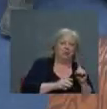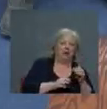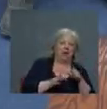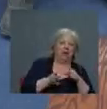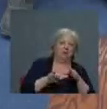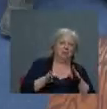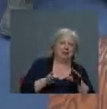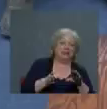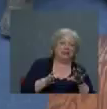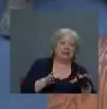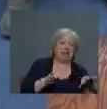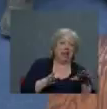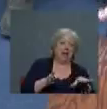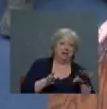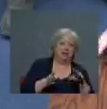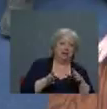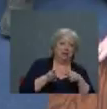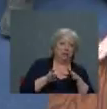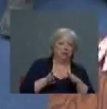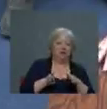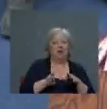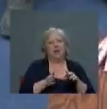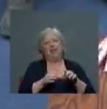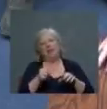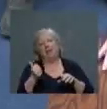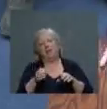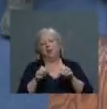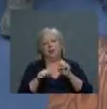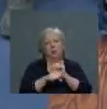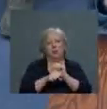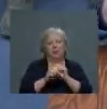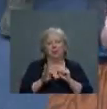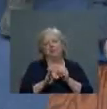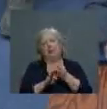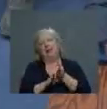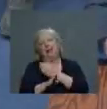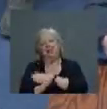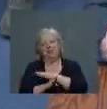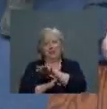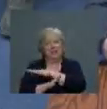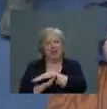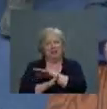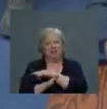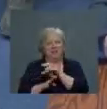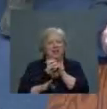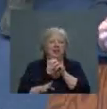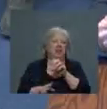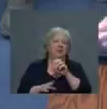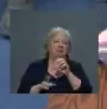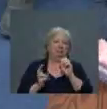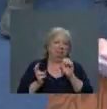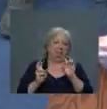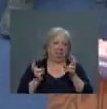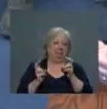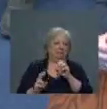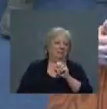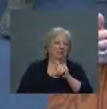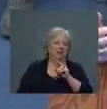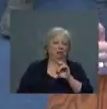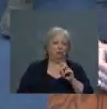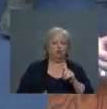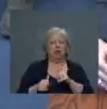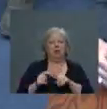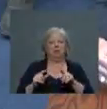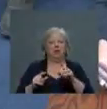street, and others will work the other side of the aisle. But Congressman Womack